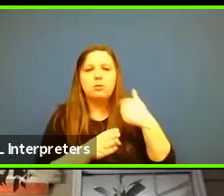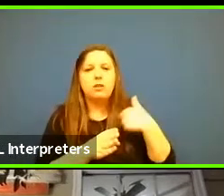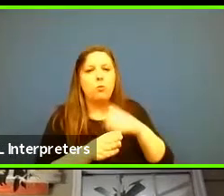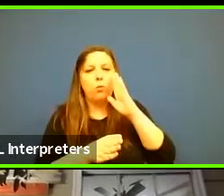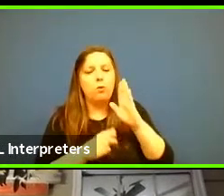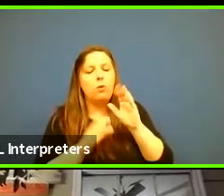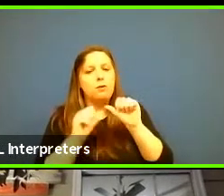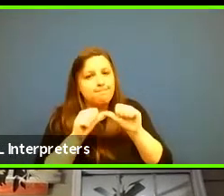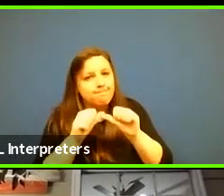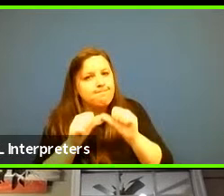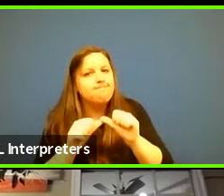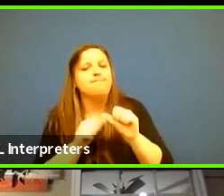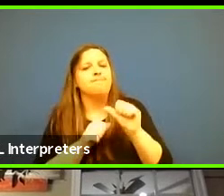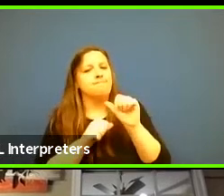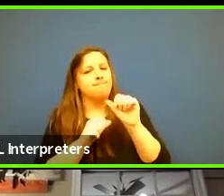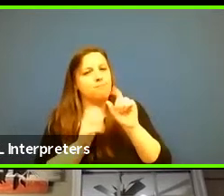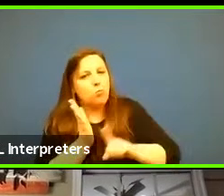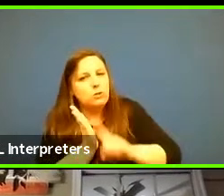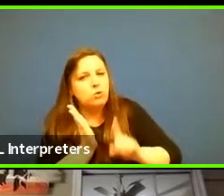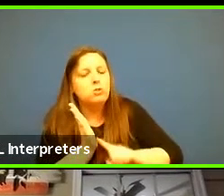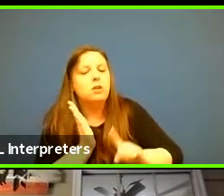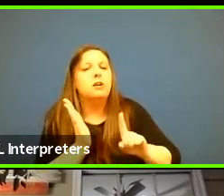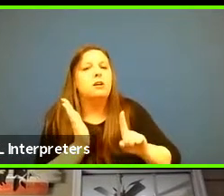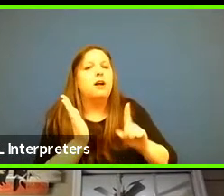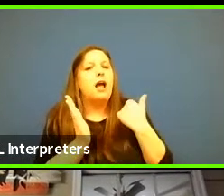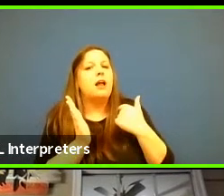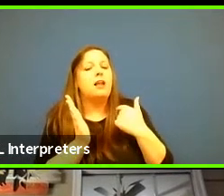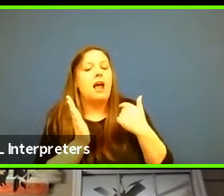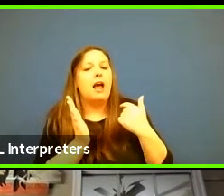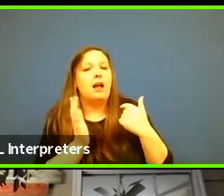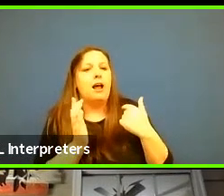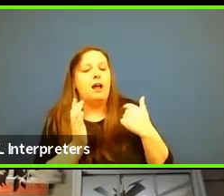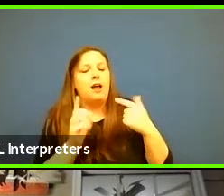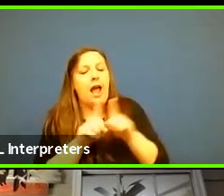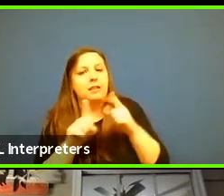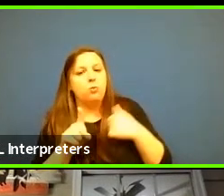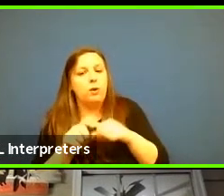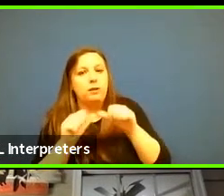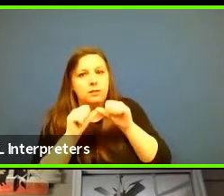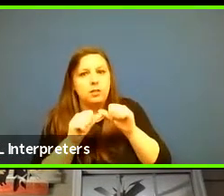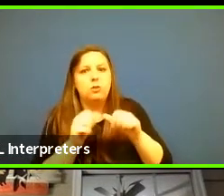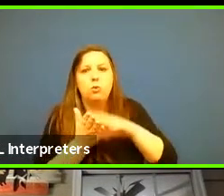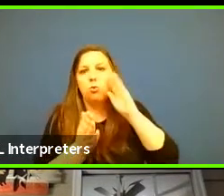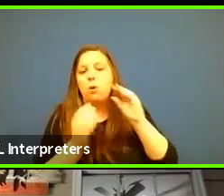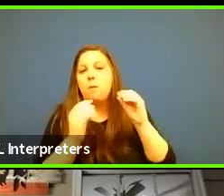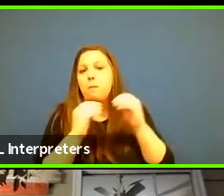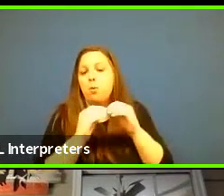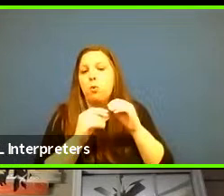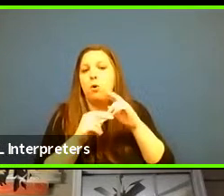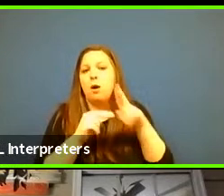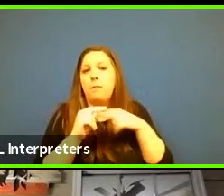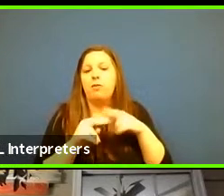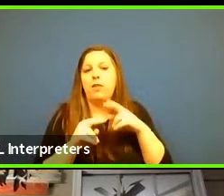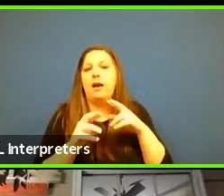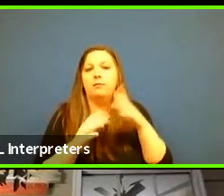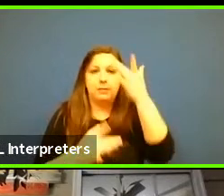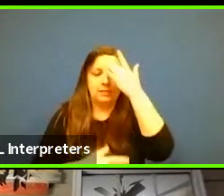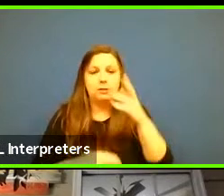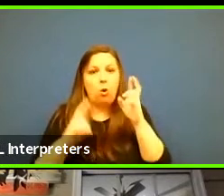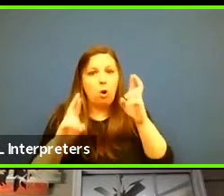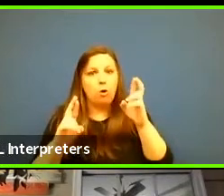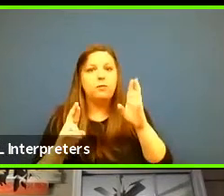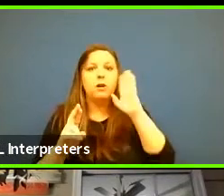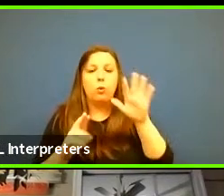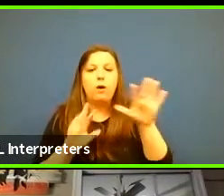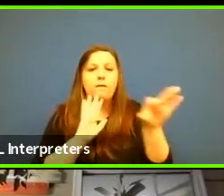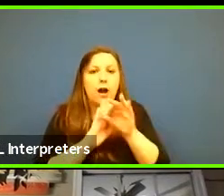And as you know, as we continue to learn more and more about the disease, you know, hopefully there can be other things out there that can be helpful for us